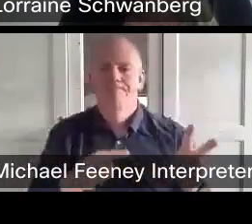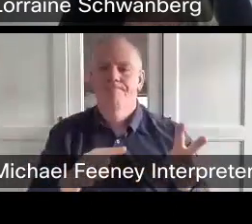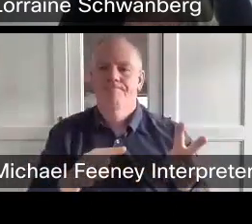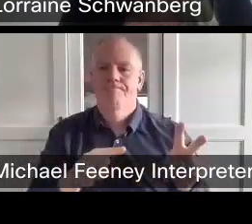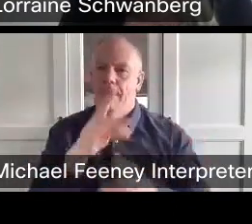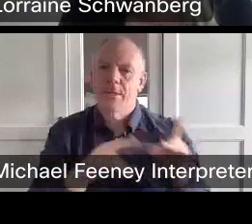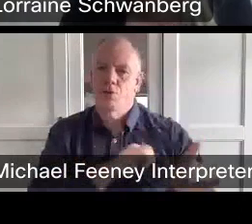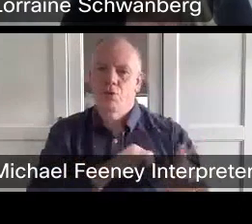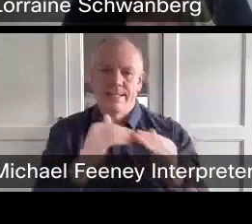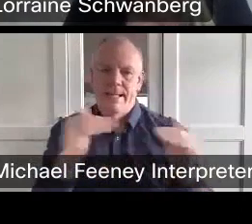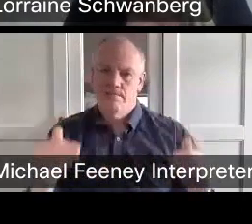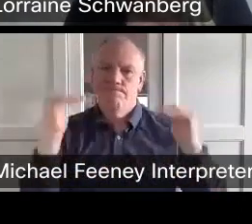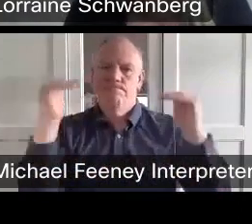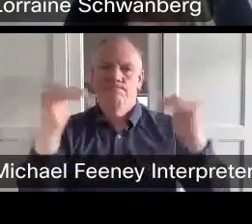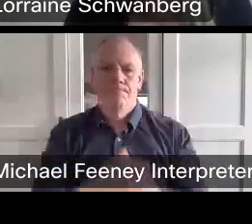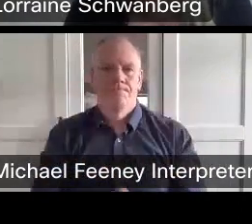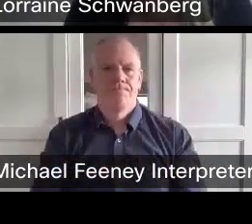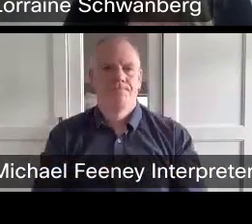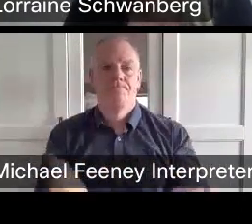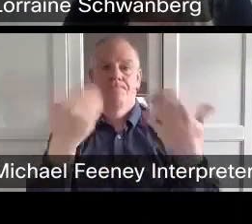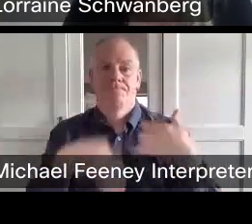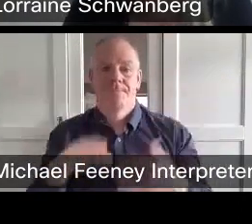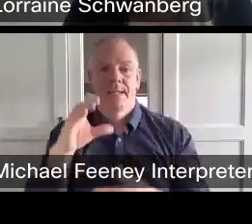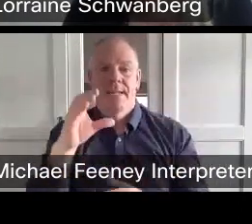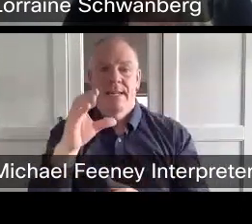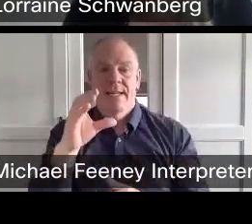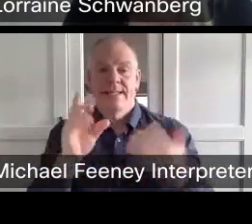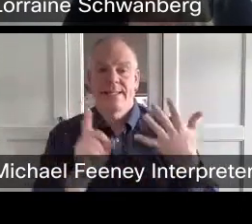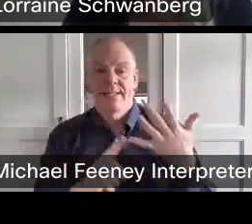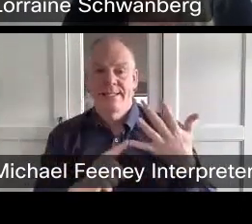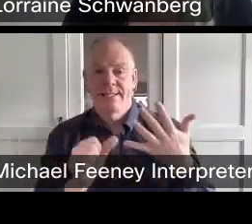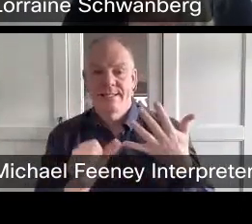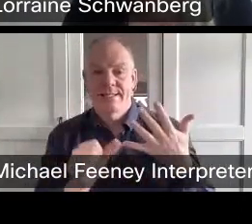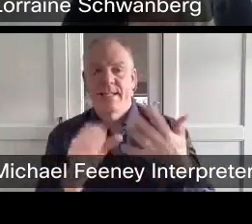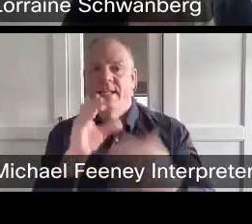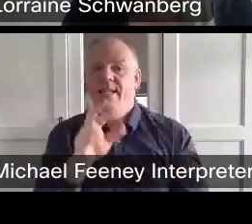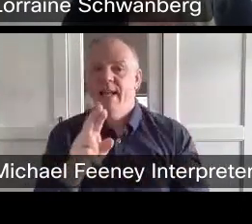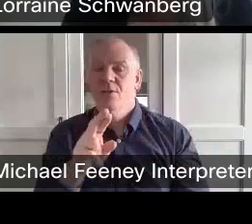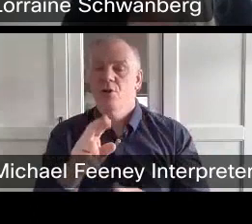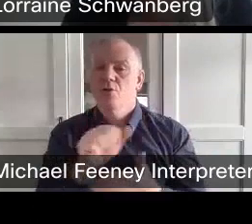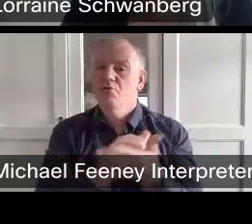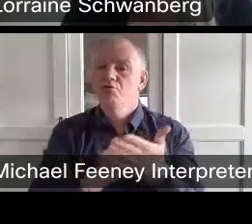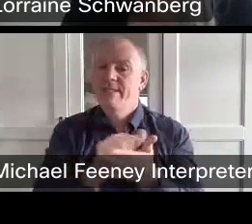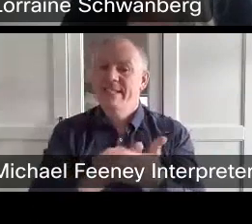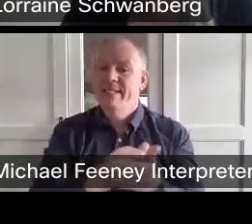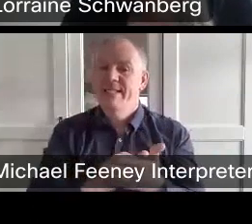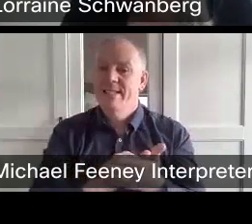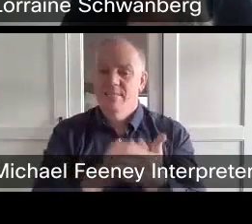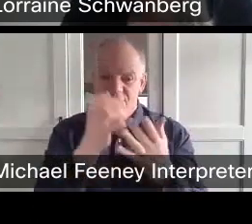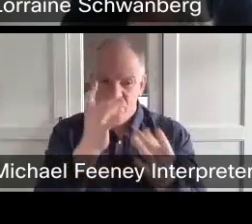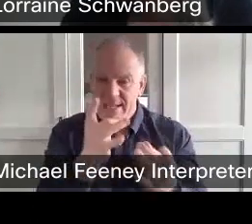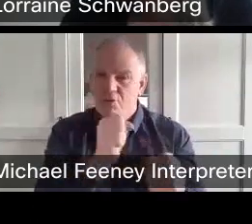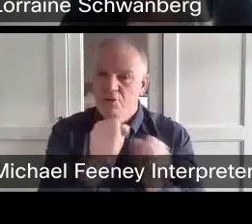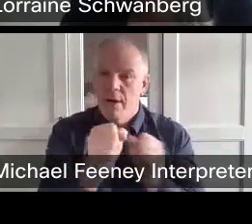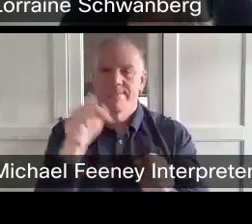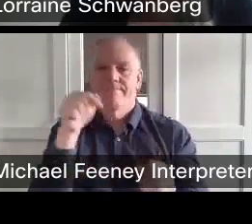may set. Cancer screening services, so the Act is very specific in terms of the cancer screening services that